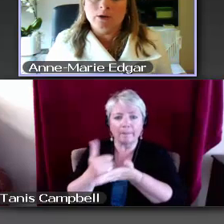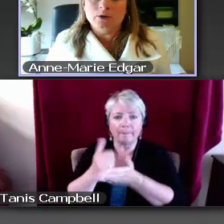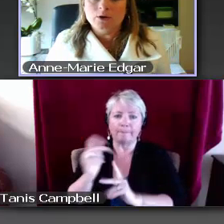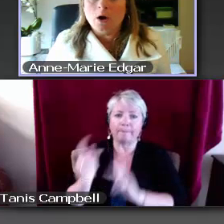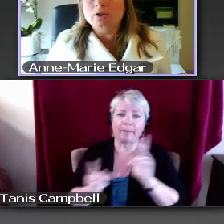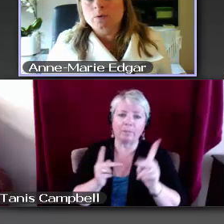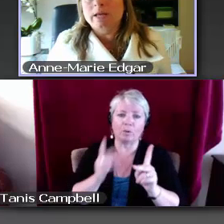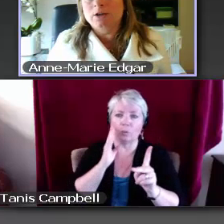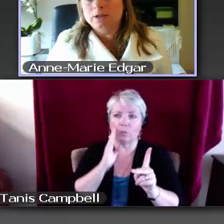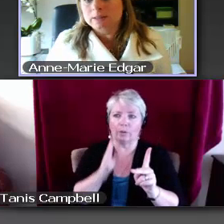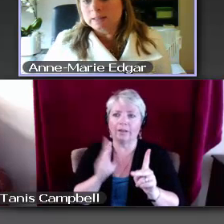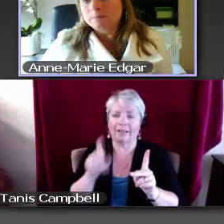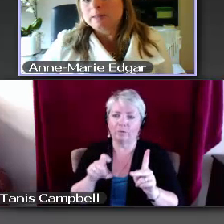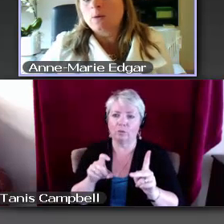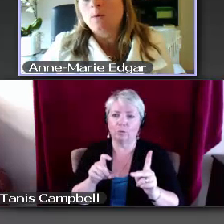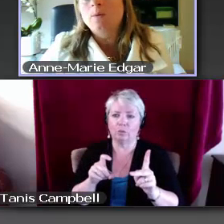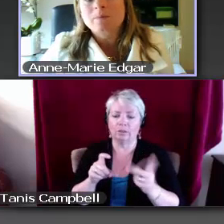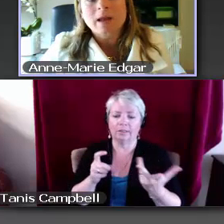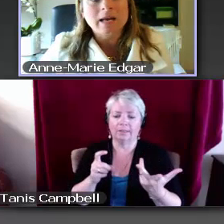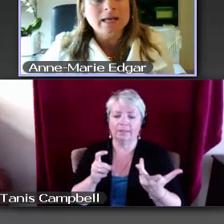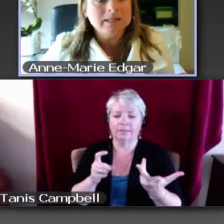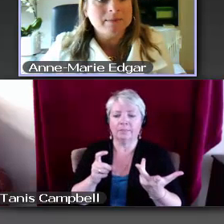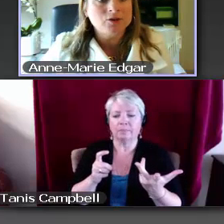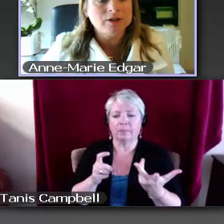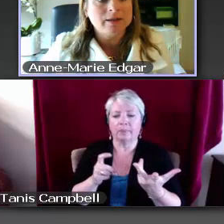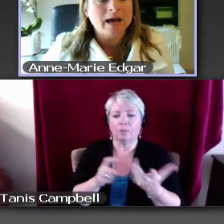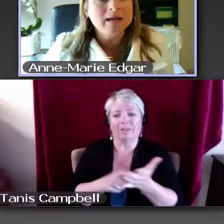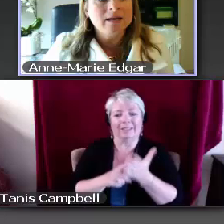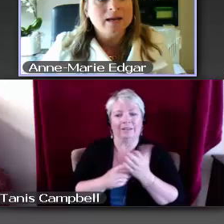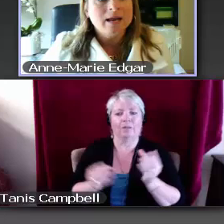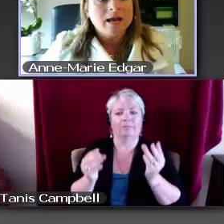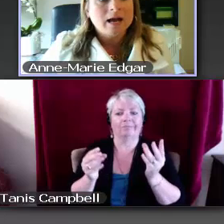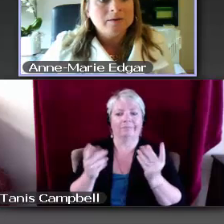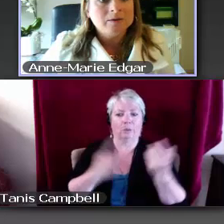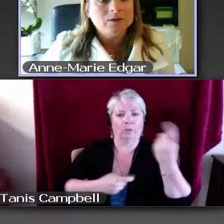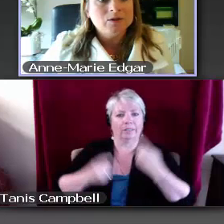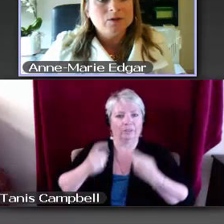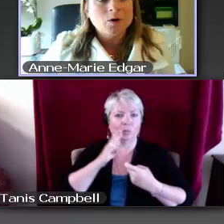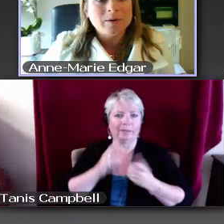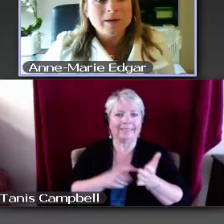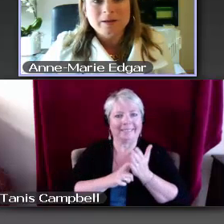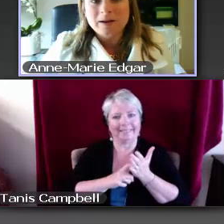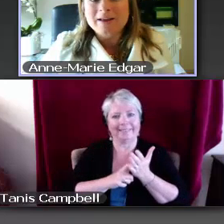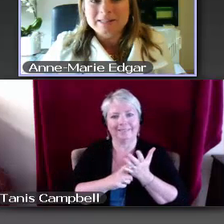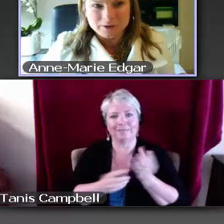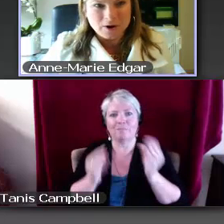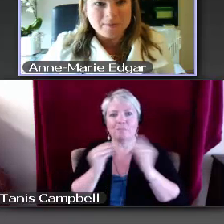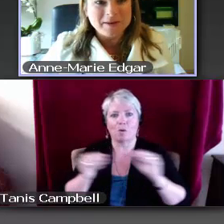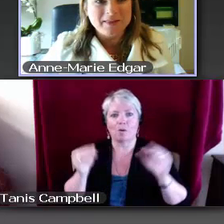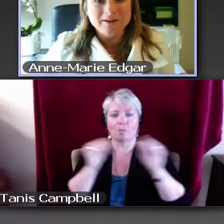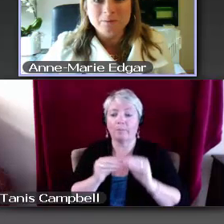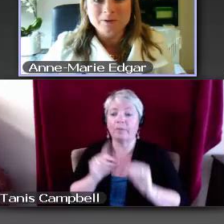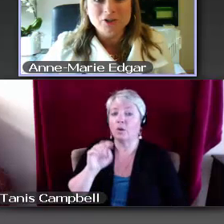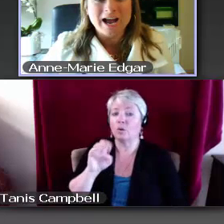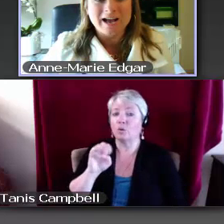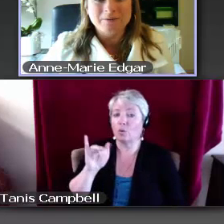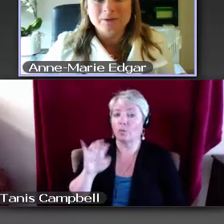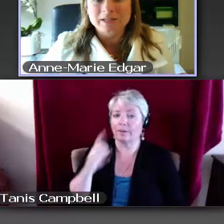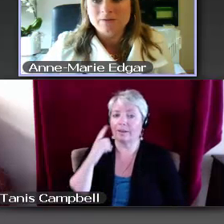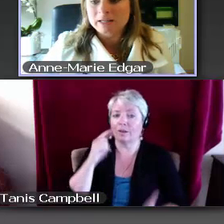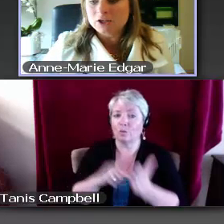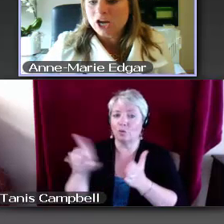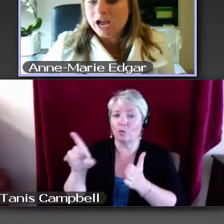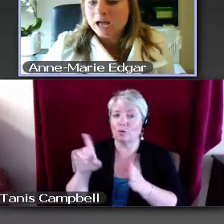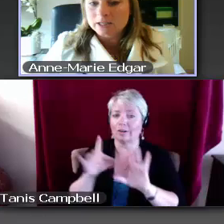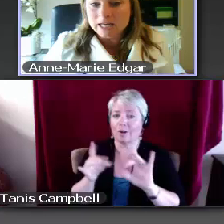more on donations. So I like to mention that. Toby, I see your comment there, and we'll chat.